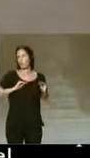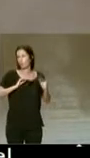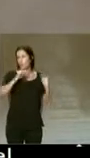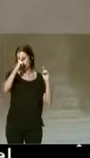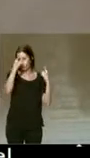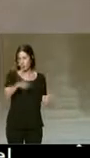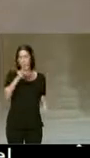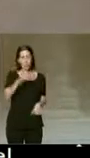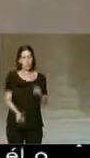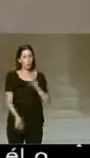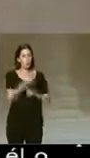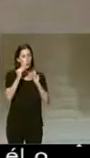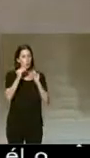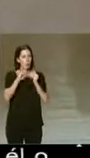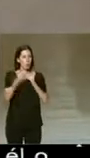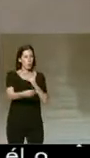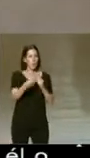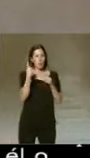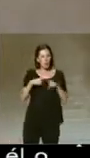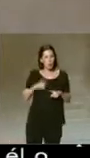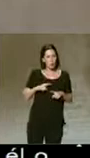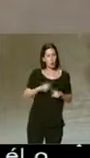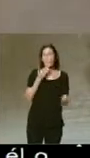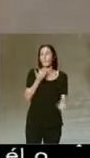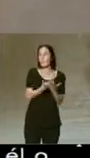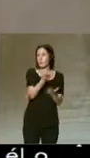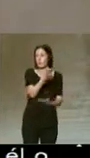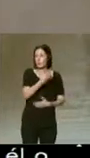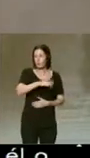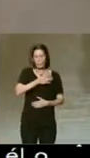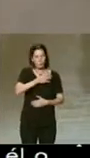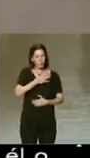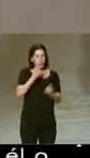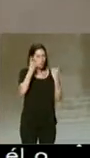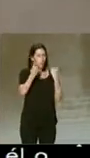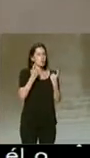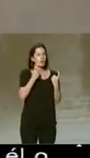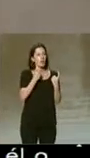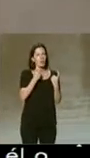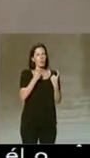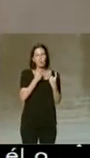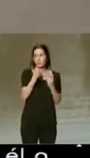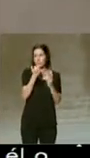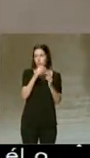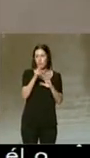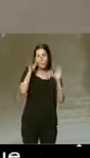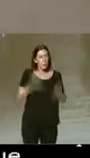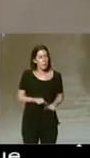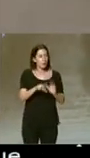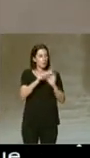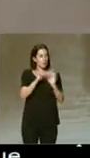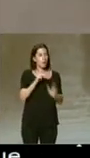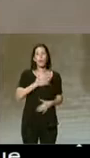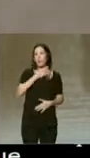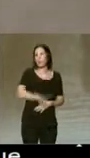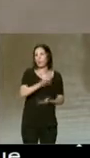teachings that students get are generated by themselves. These very students are creating videos.